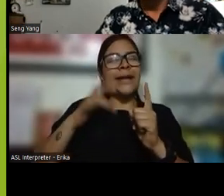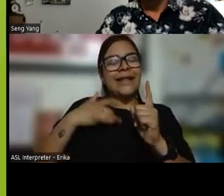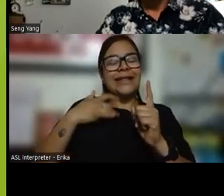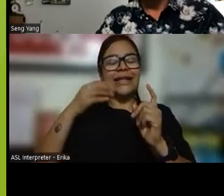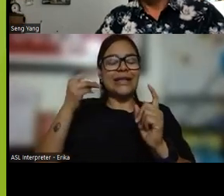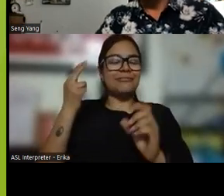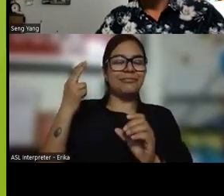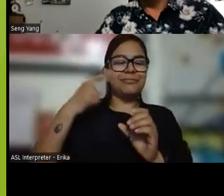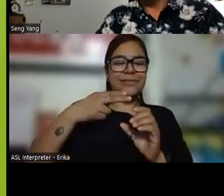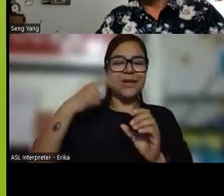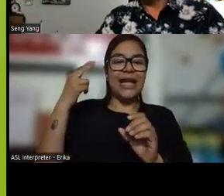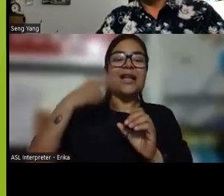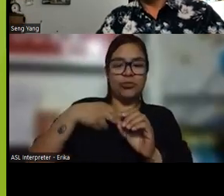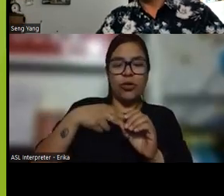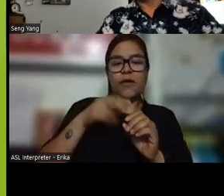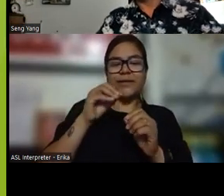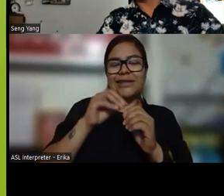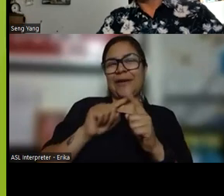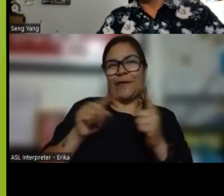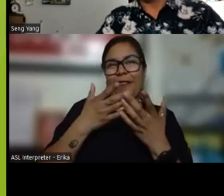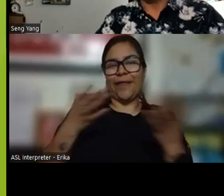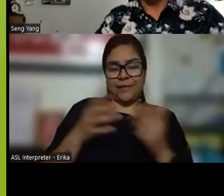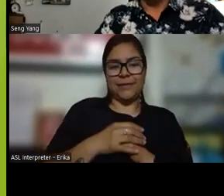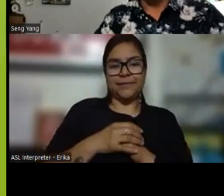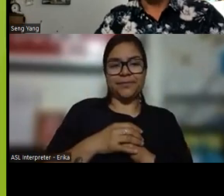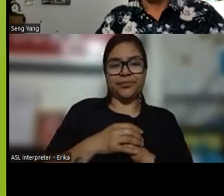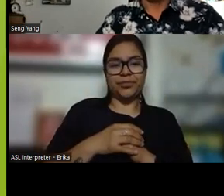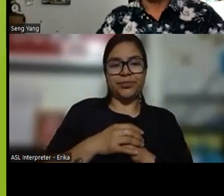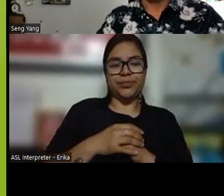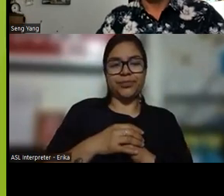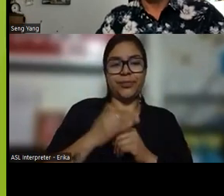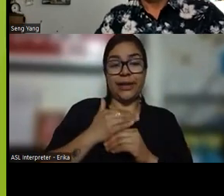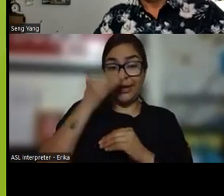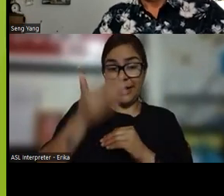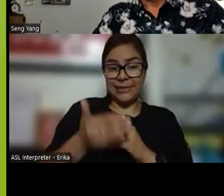Asia elderly. Next slide, please.